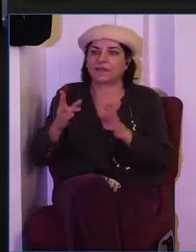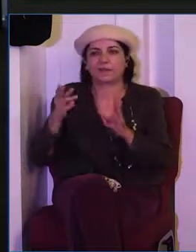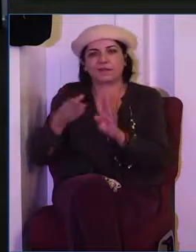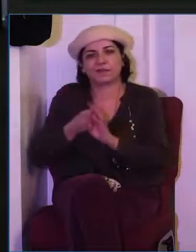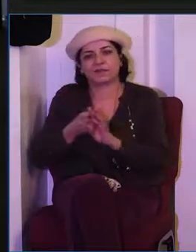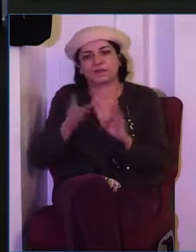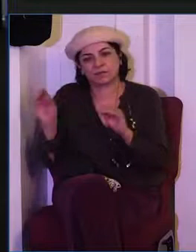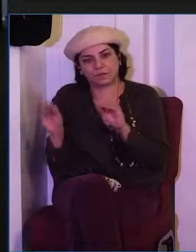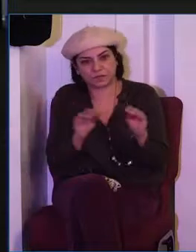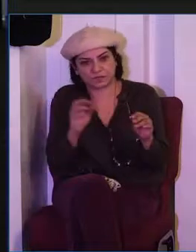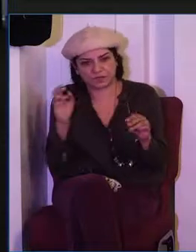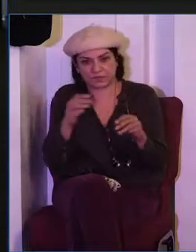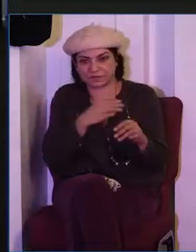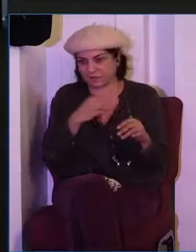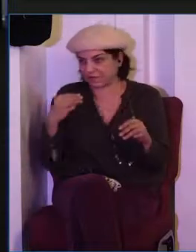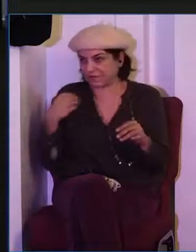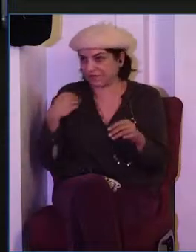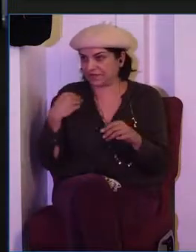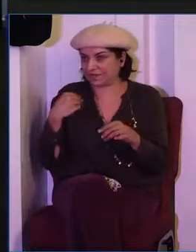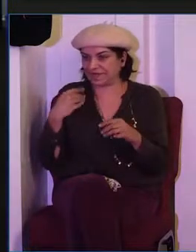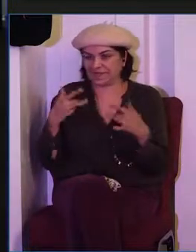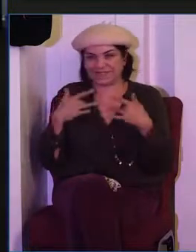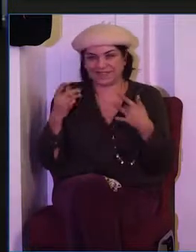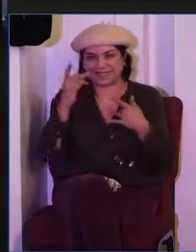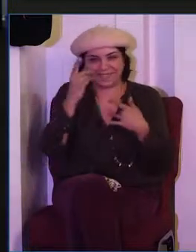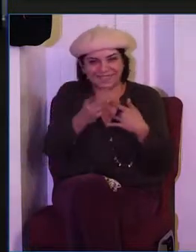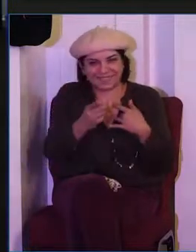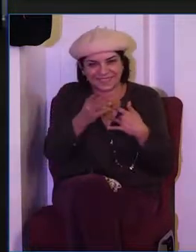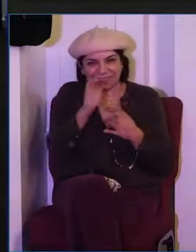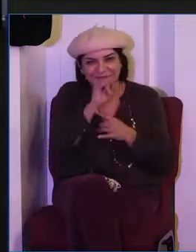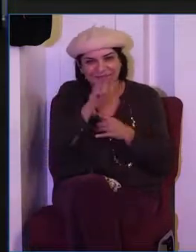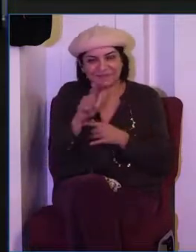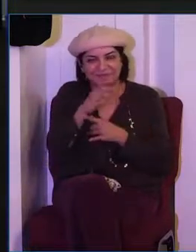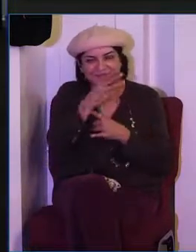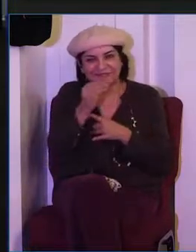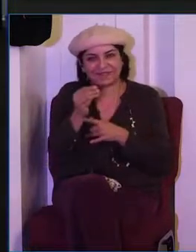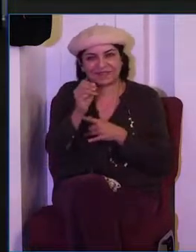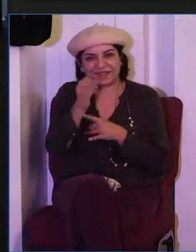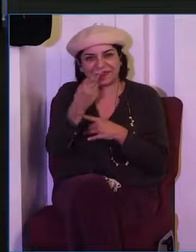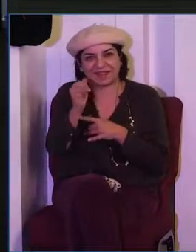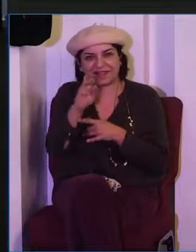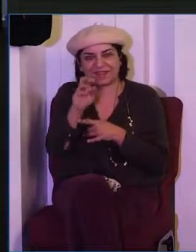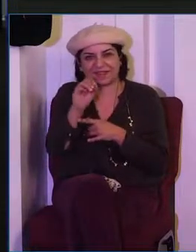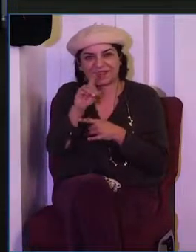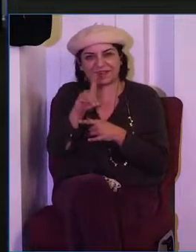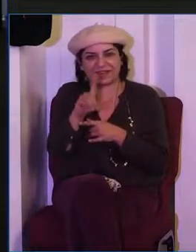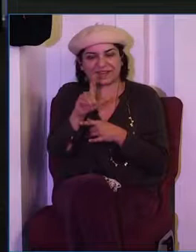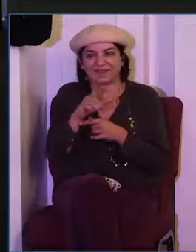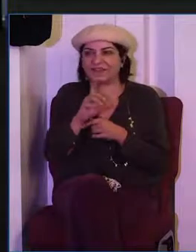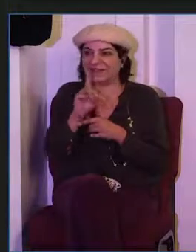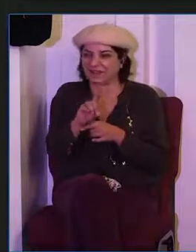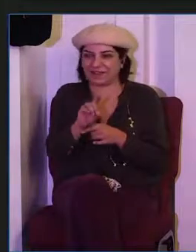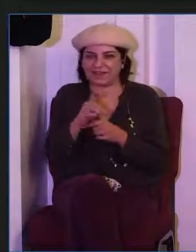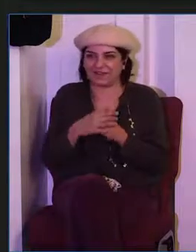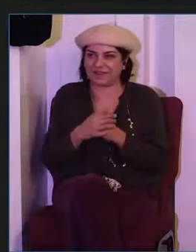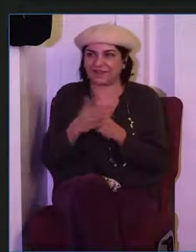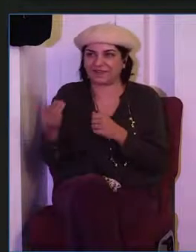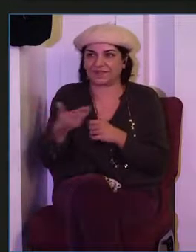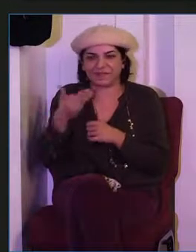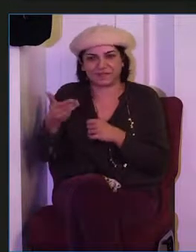so delighted to see you, Bill and Harold. Yay. Give them a hand. Welcome, welcome, welcome.